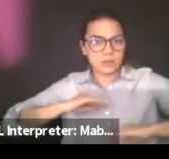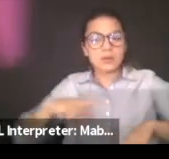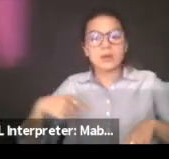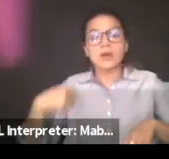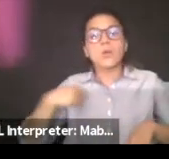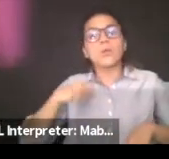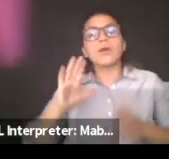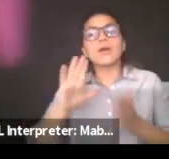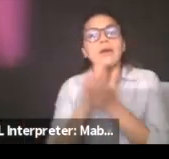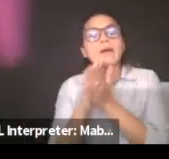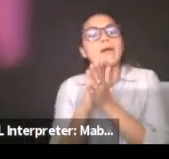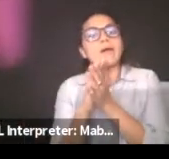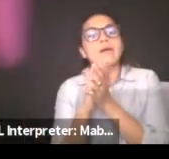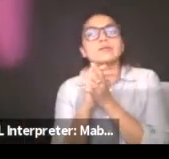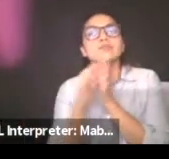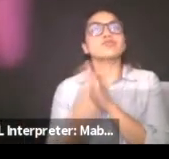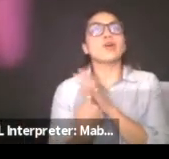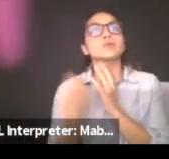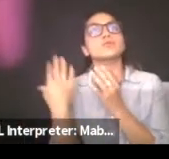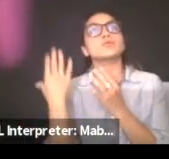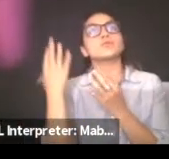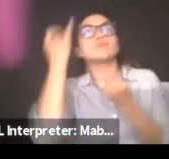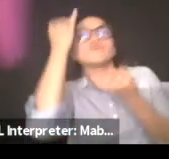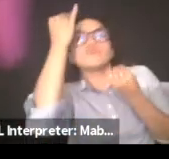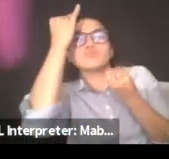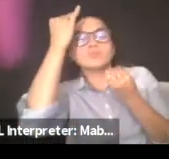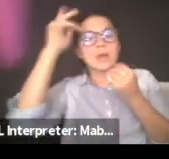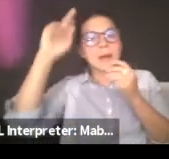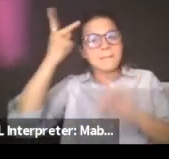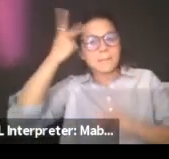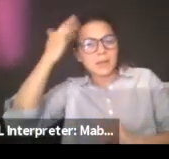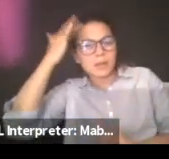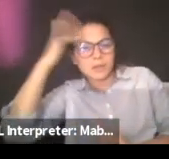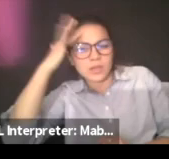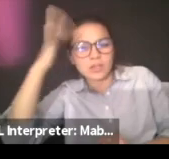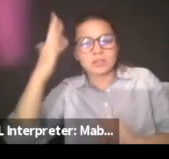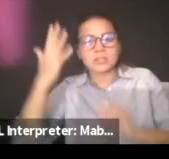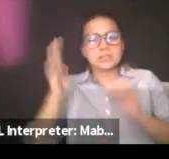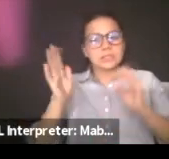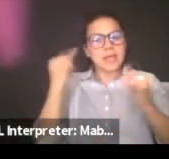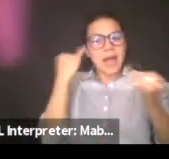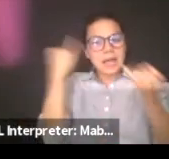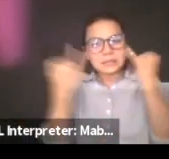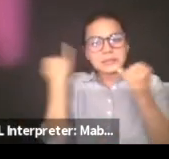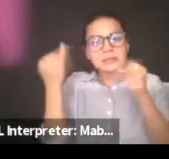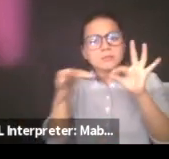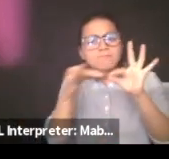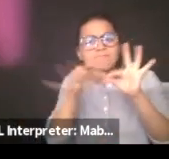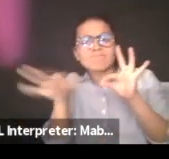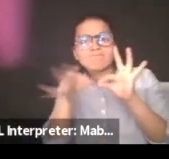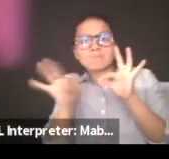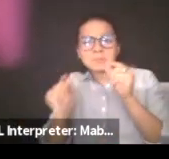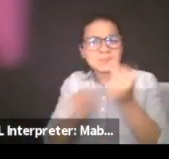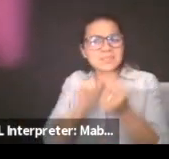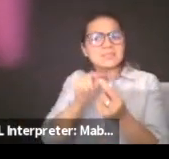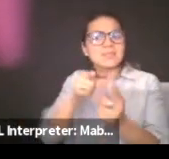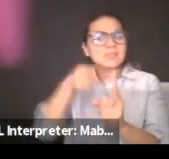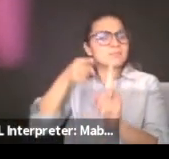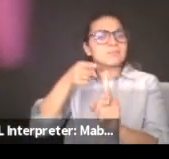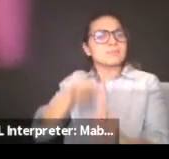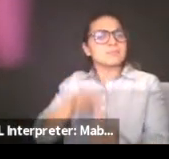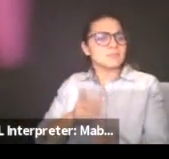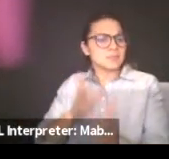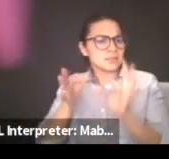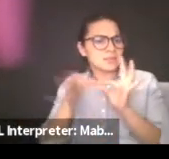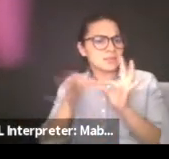developing language, we were creating campaigns, we were launching protests and movements and marches, we were doing Take